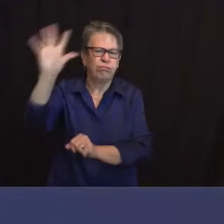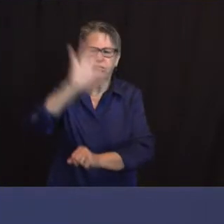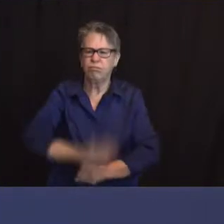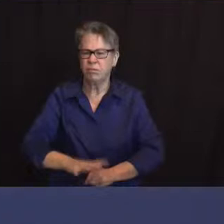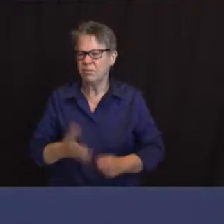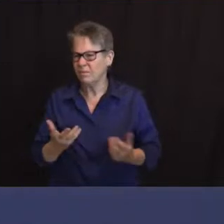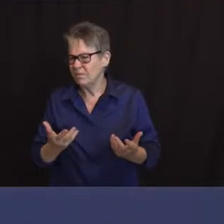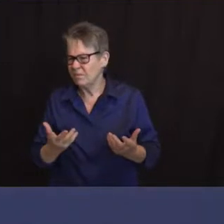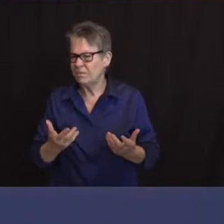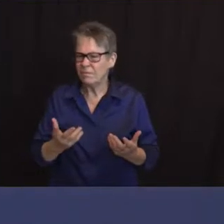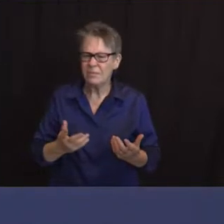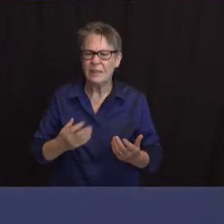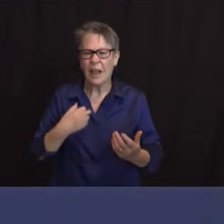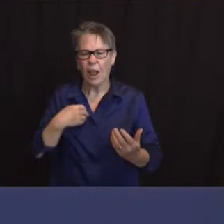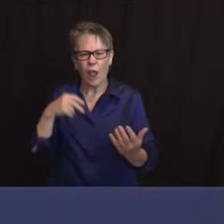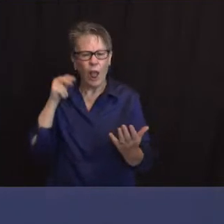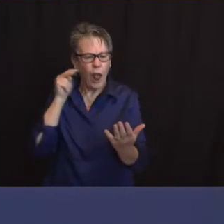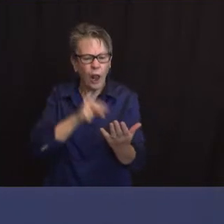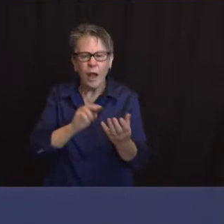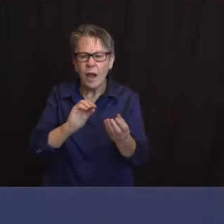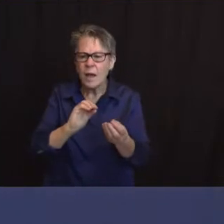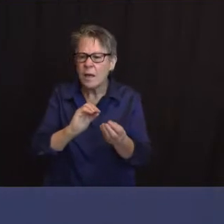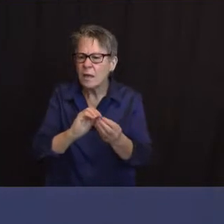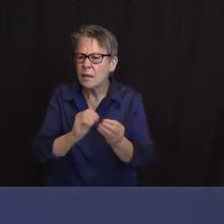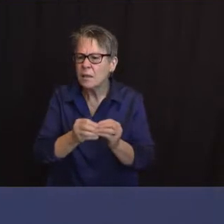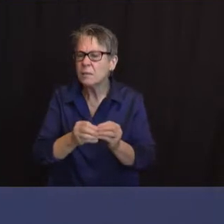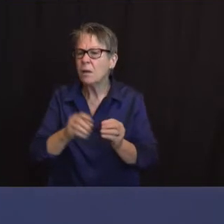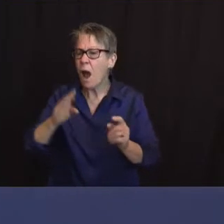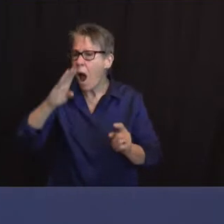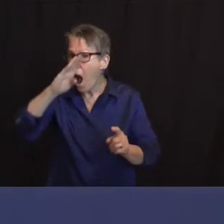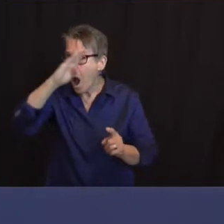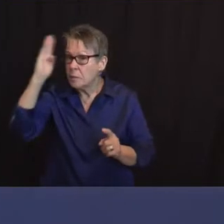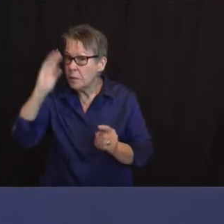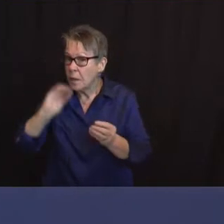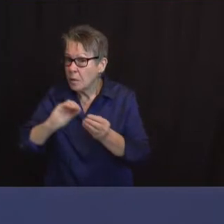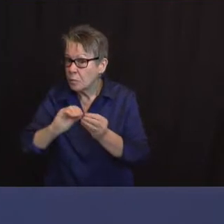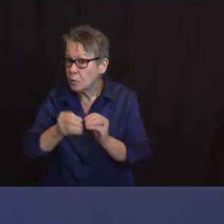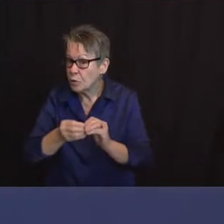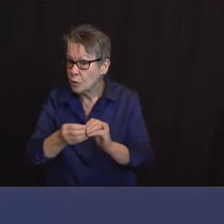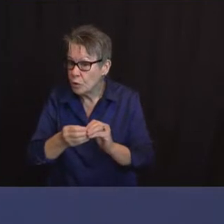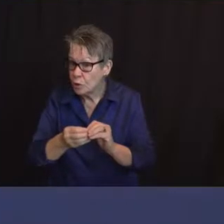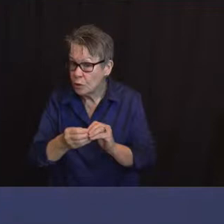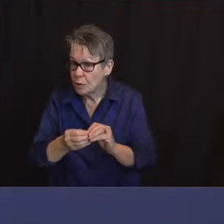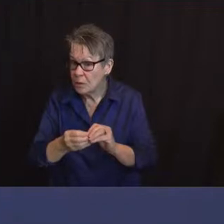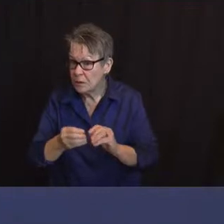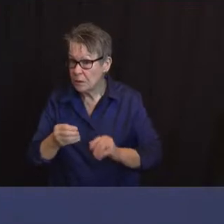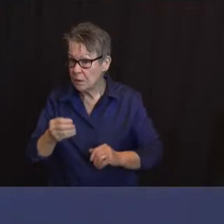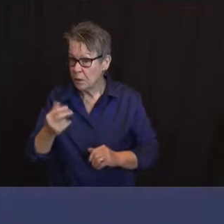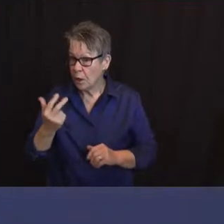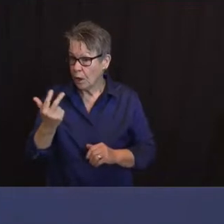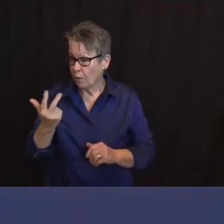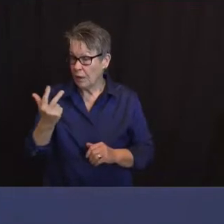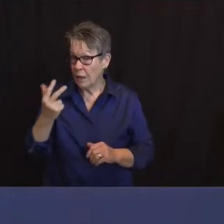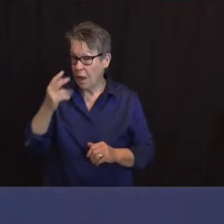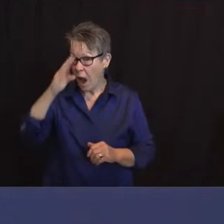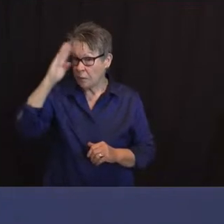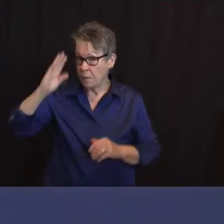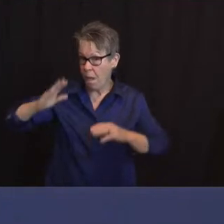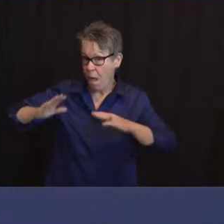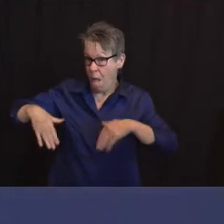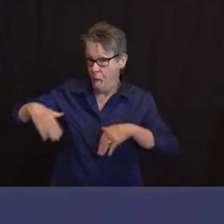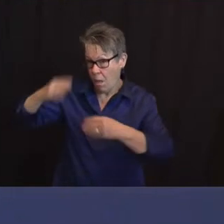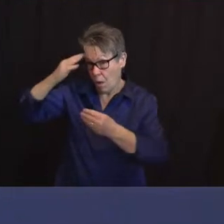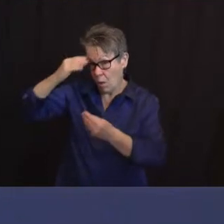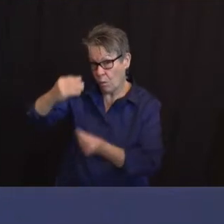hospitalizations, and I'm adjusting yesterday upward because we had three hospitals that did not report. So I'm taking their numbers from the day before and